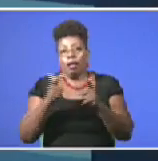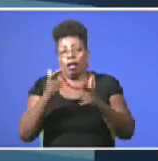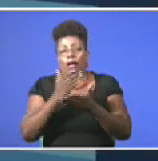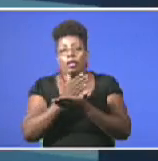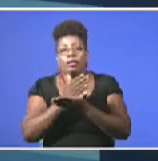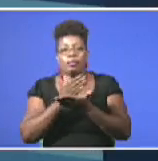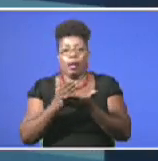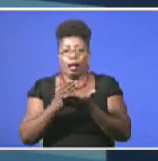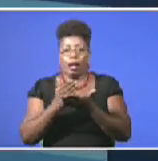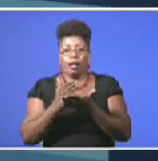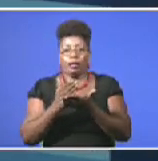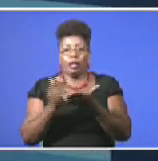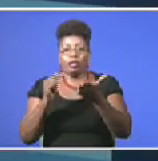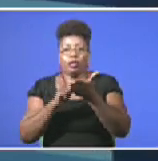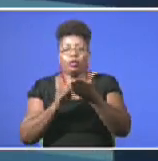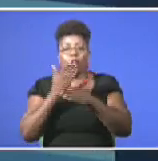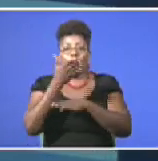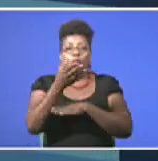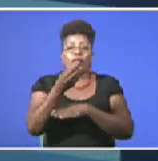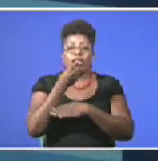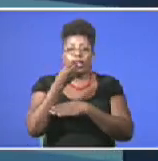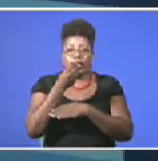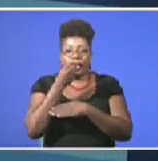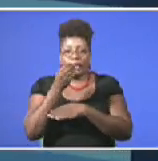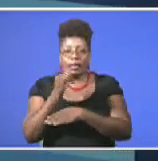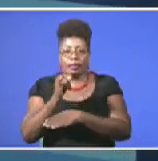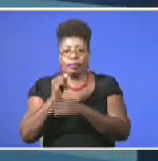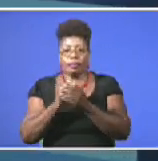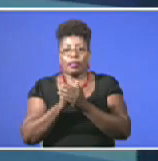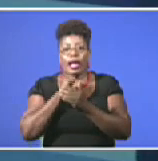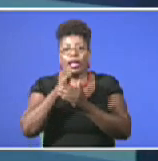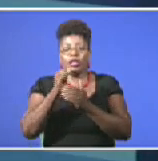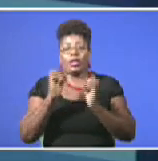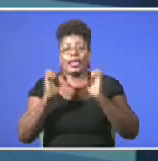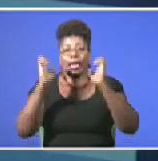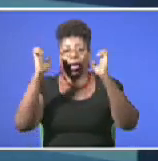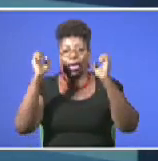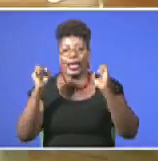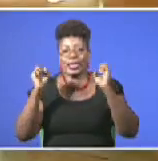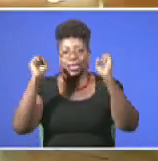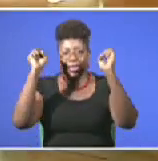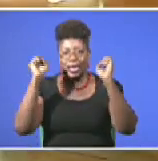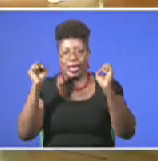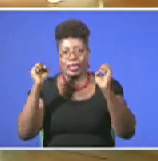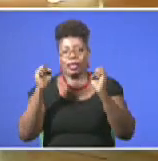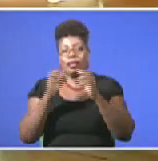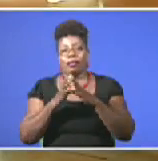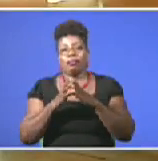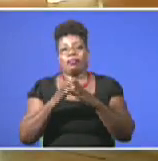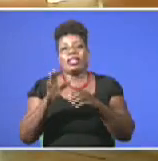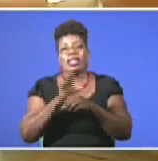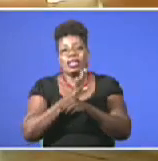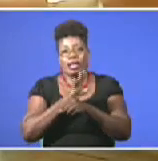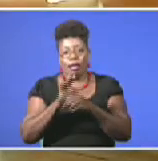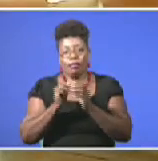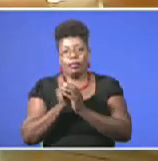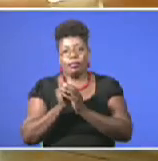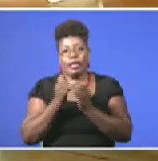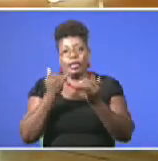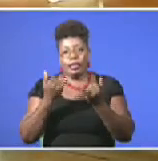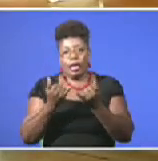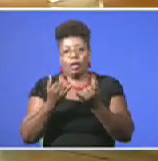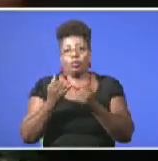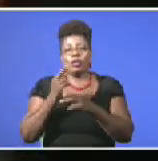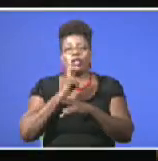to overeating and not exercising adequately. Due to the crisis of obesity, we spoke